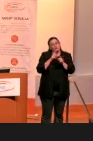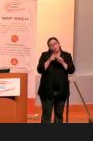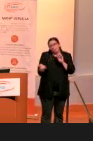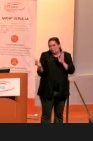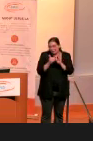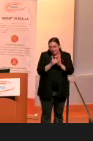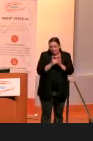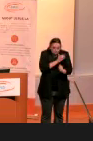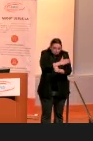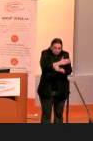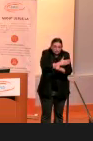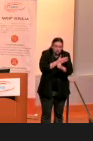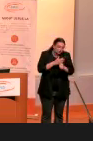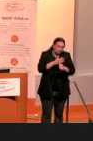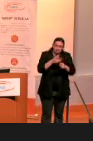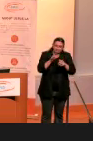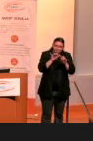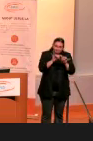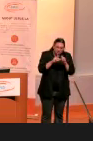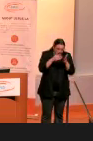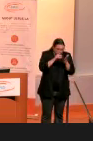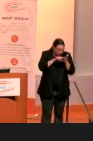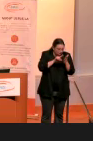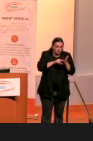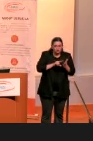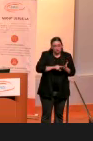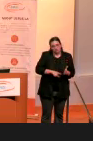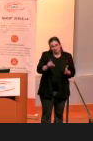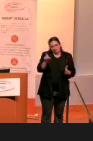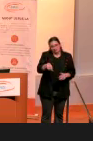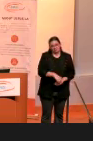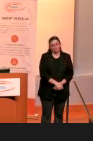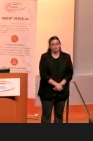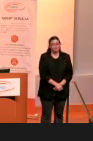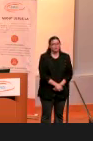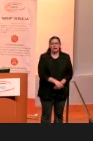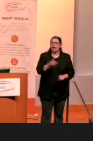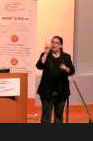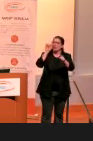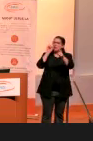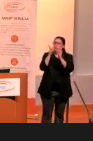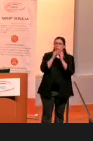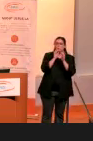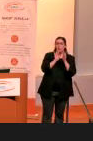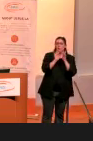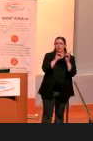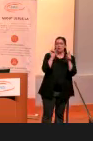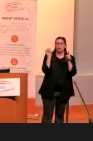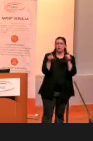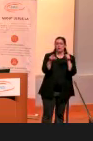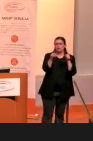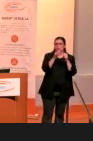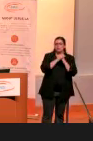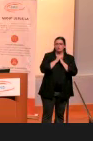while taking those. Mhm. I think we have one more online.